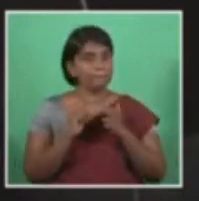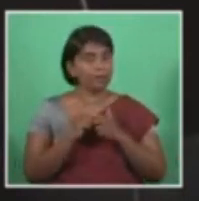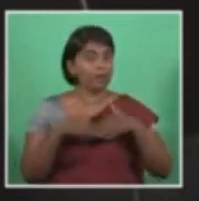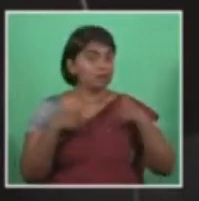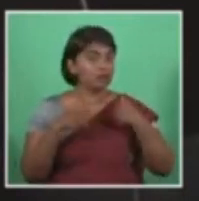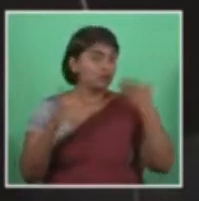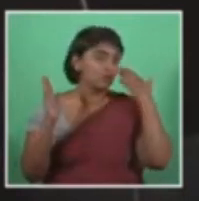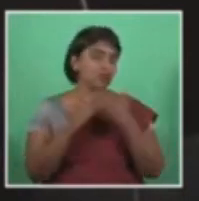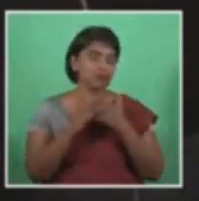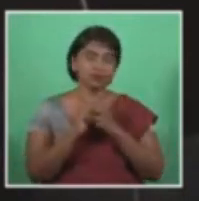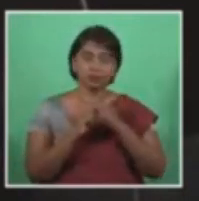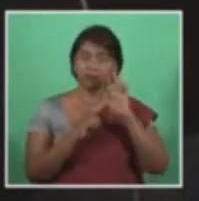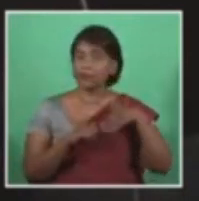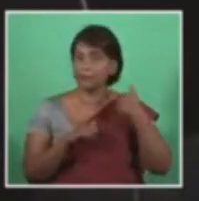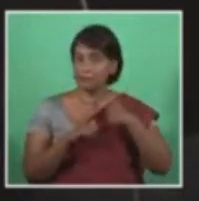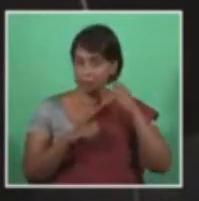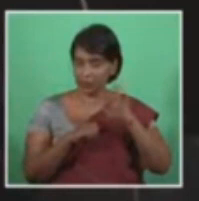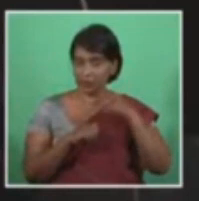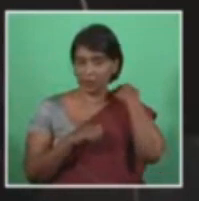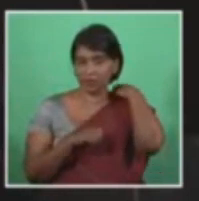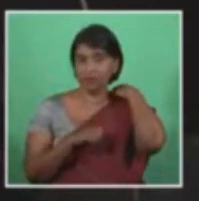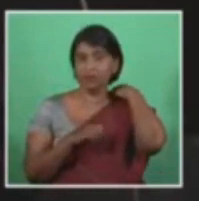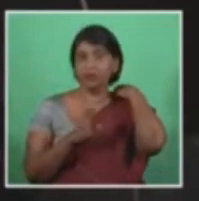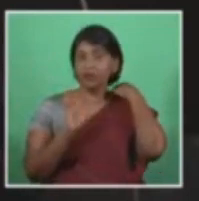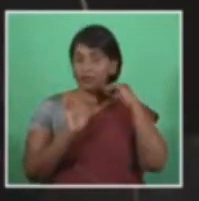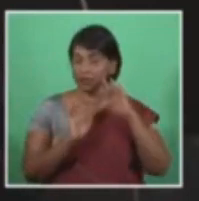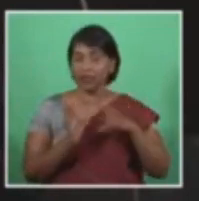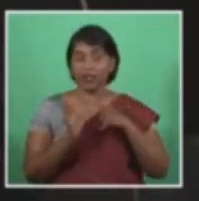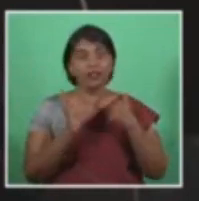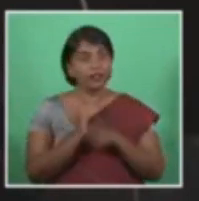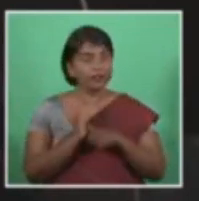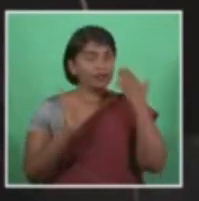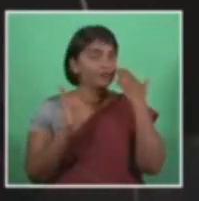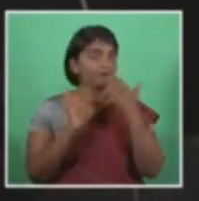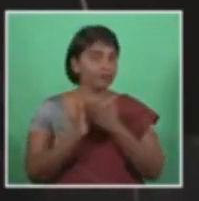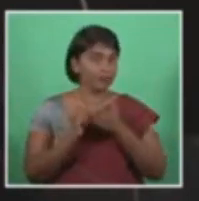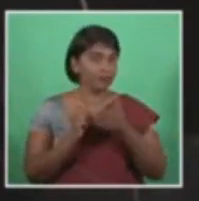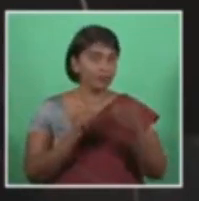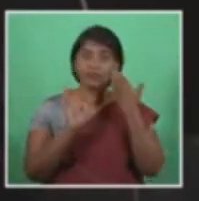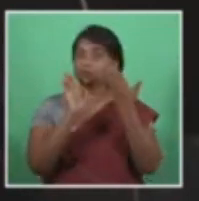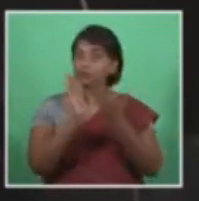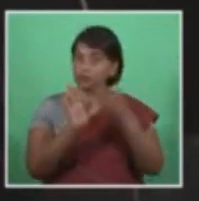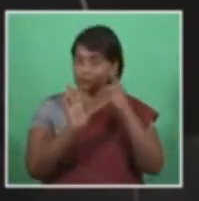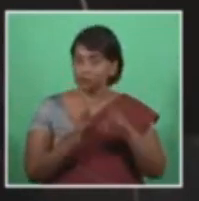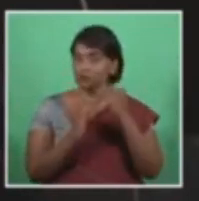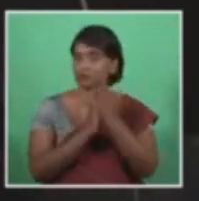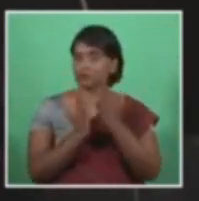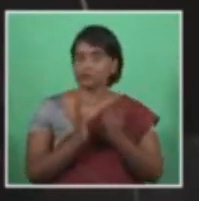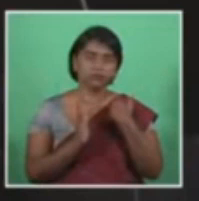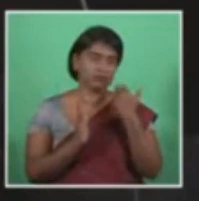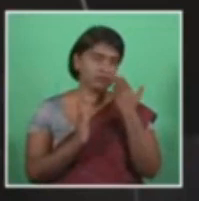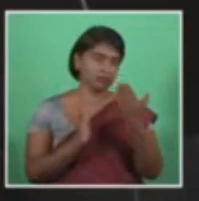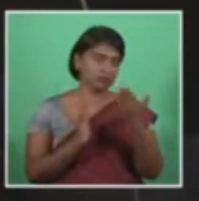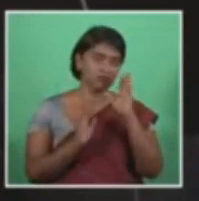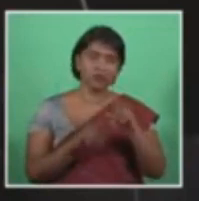Yet, by the looks of this bill, the way this bill has been presented, the constitution of this bureau